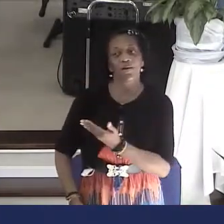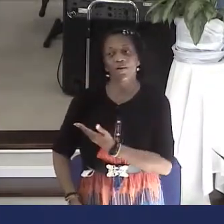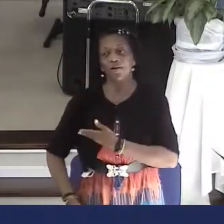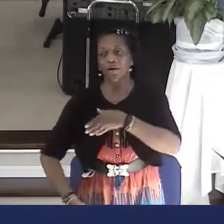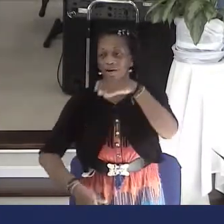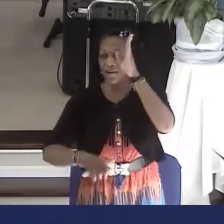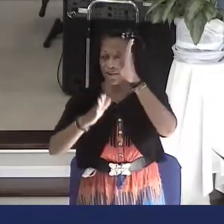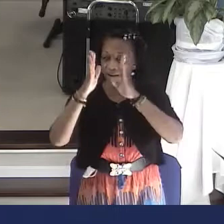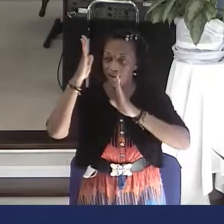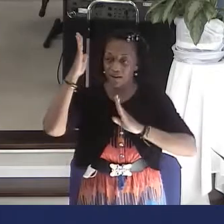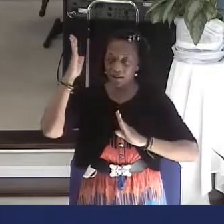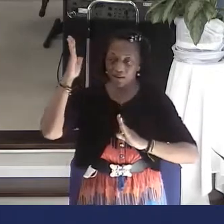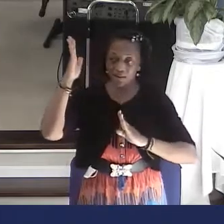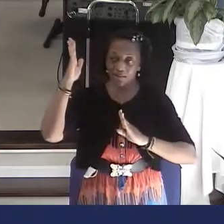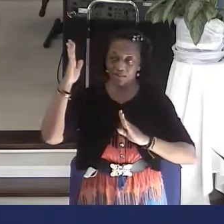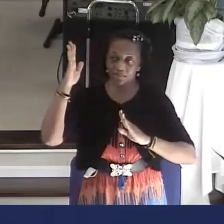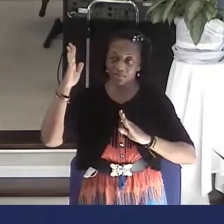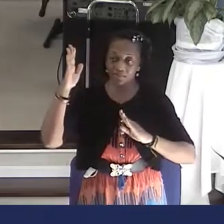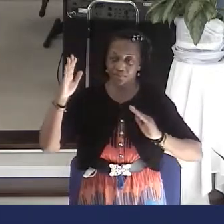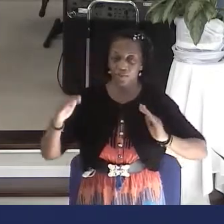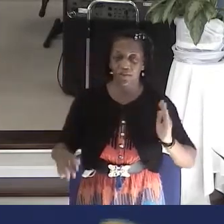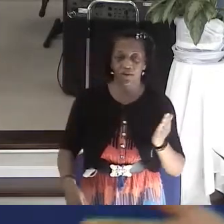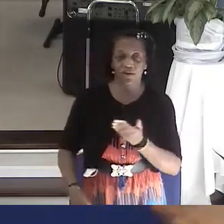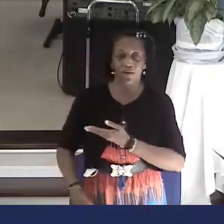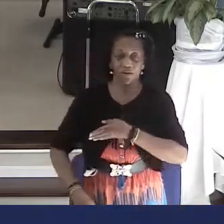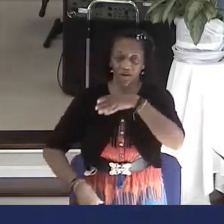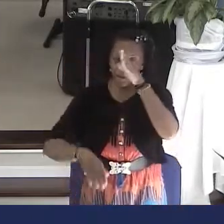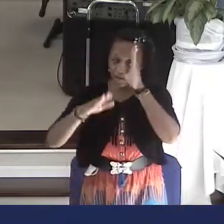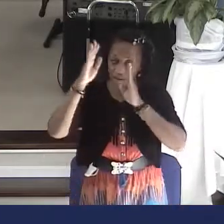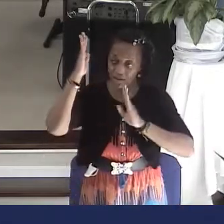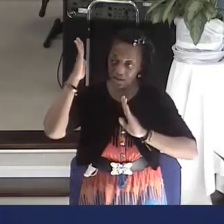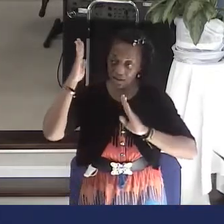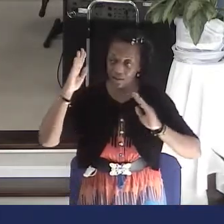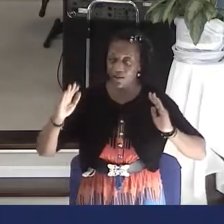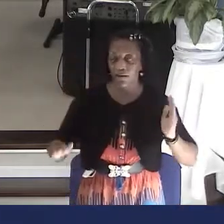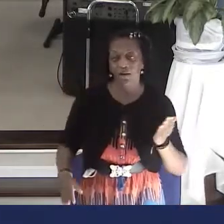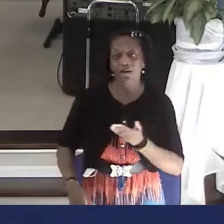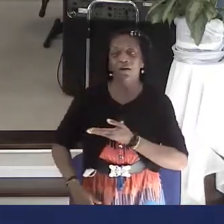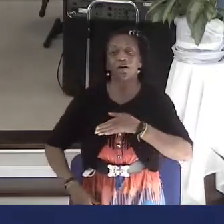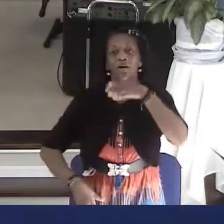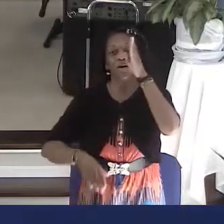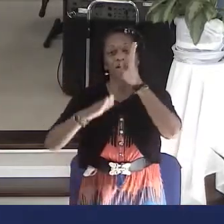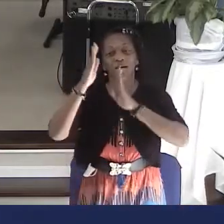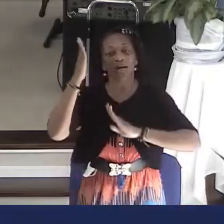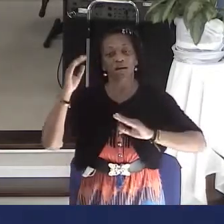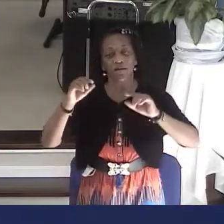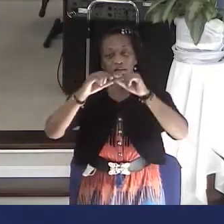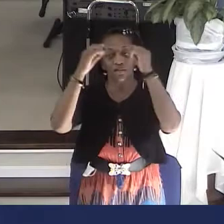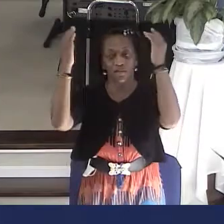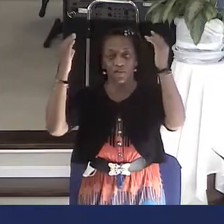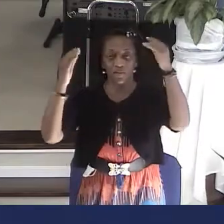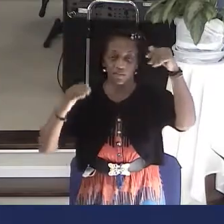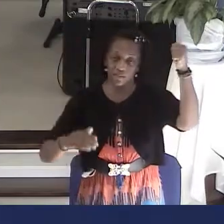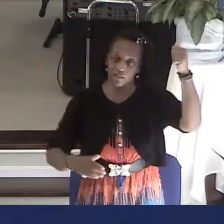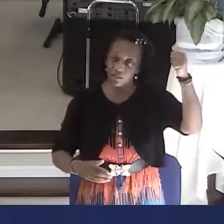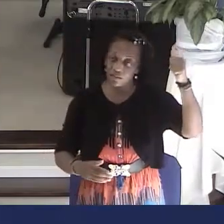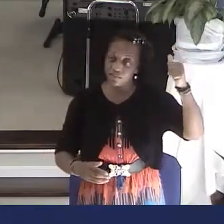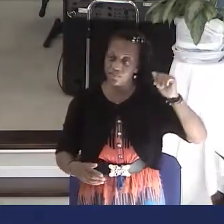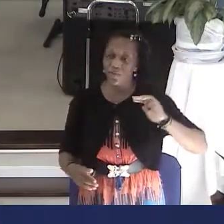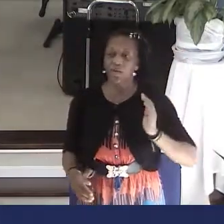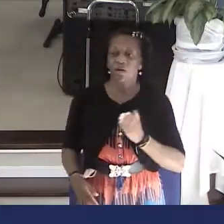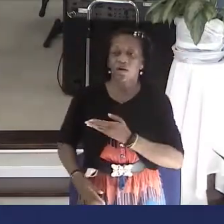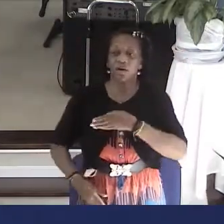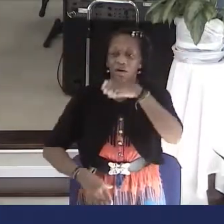Our God is greater one more time. Our God is greater. Our God is stronger. Our God is stronger. God, you